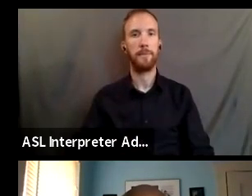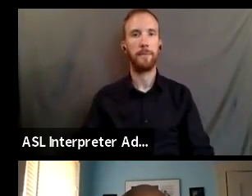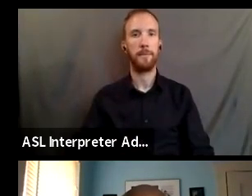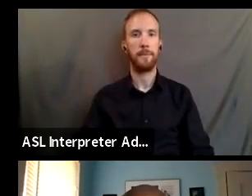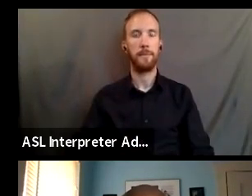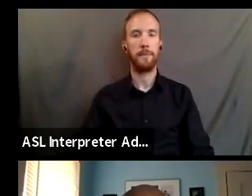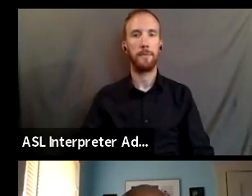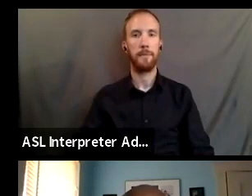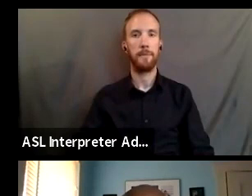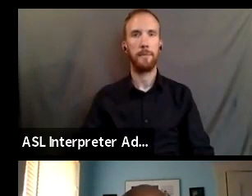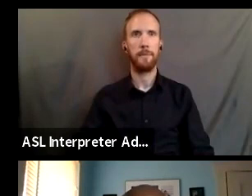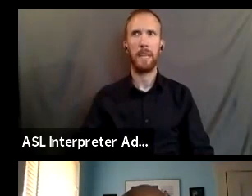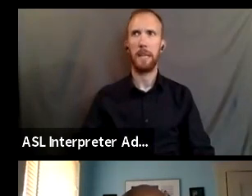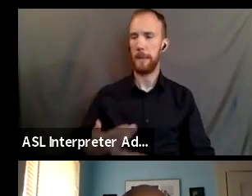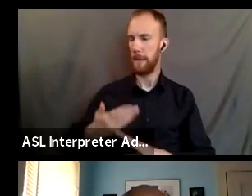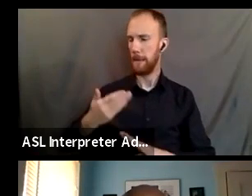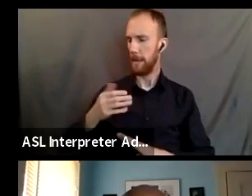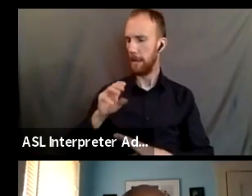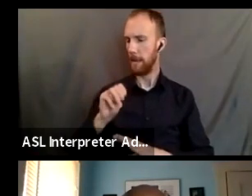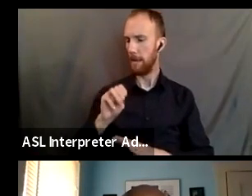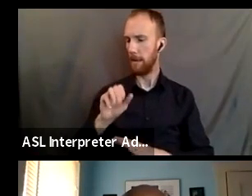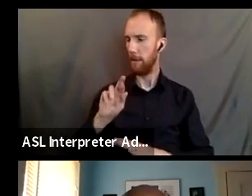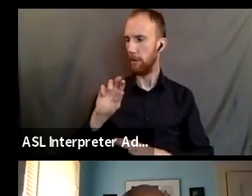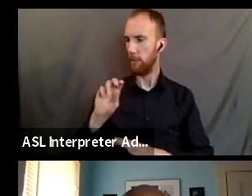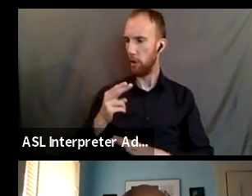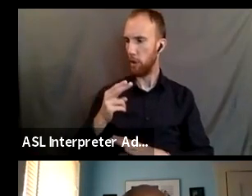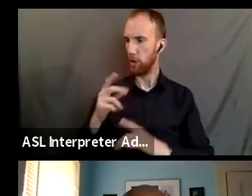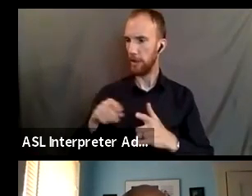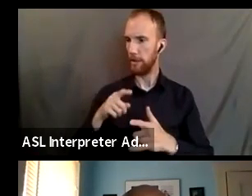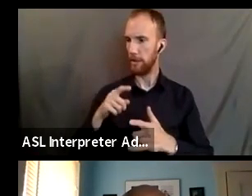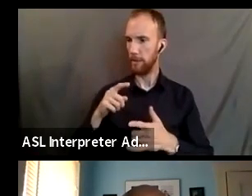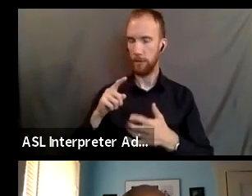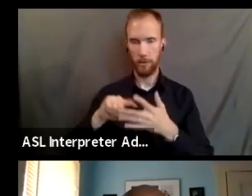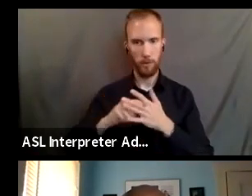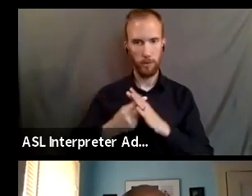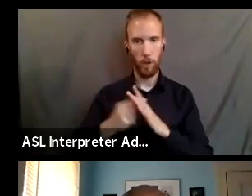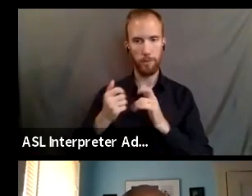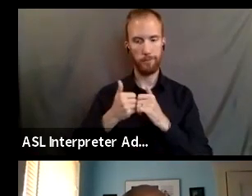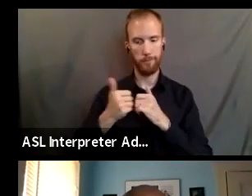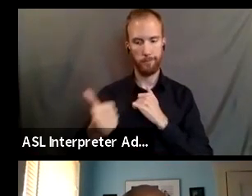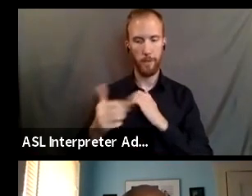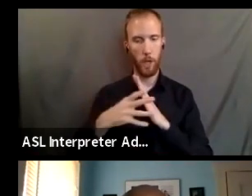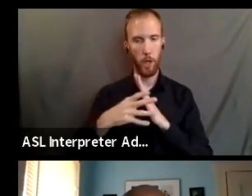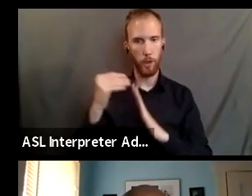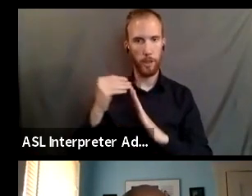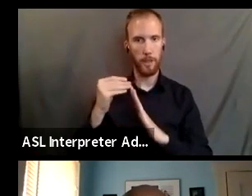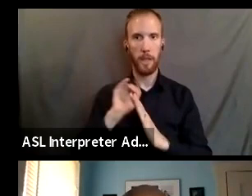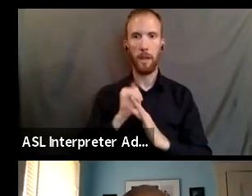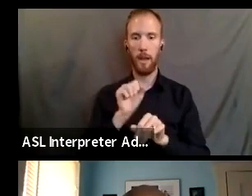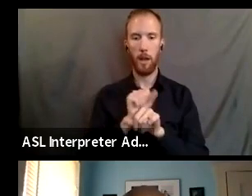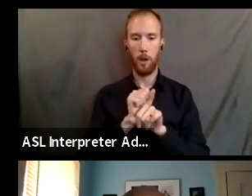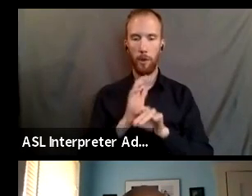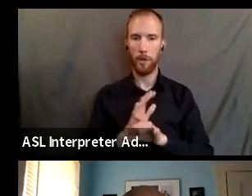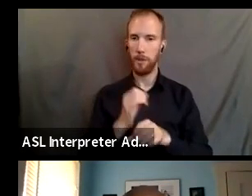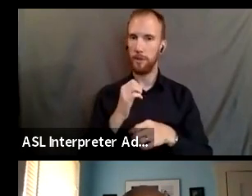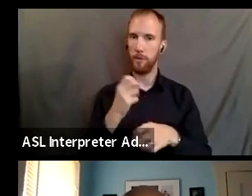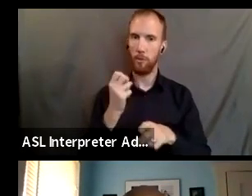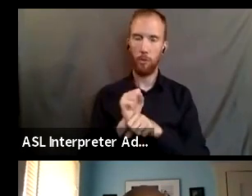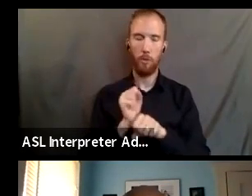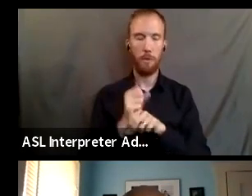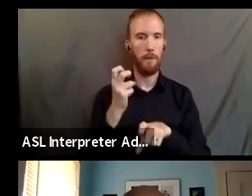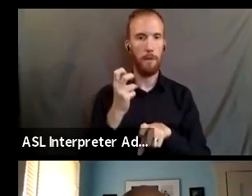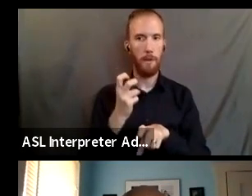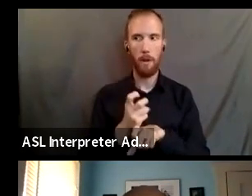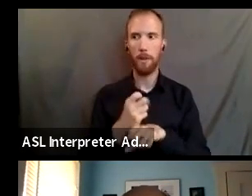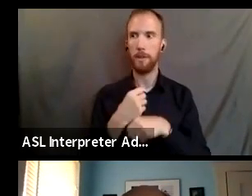uh since march with the beginning of remote learning our members worked hard to create the infrastructure to support our families